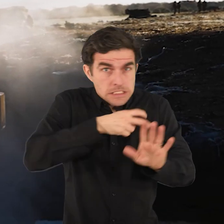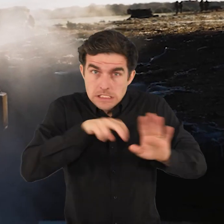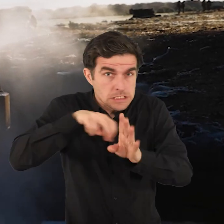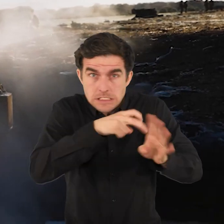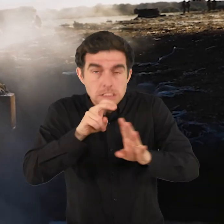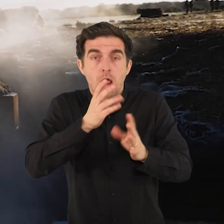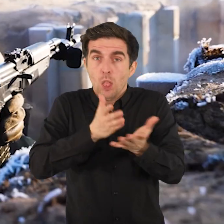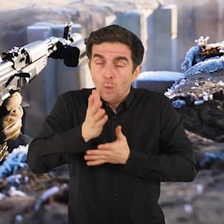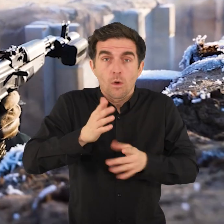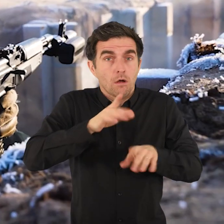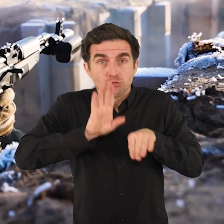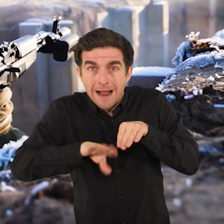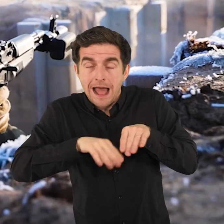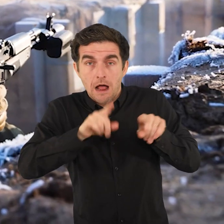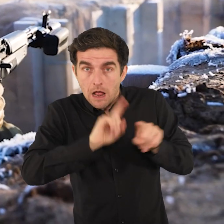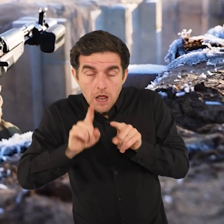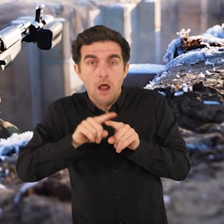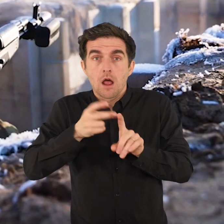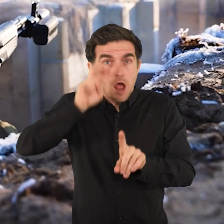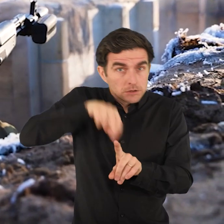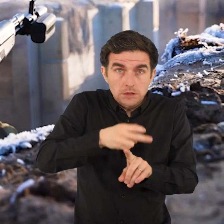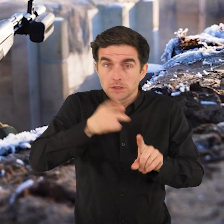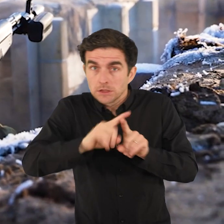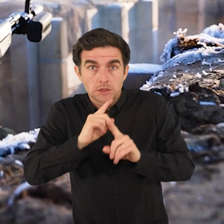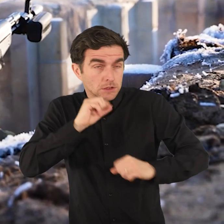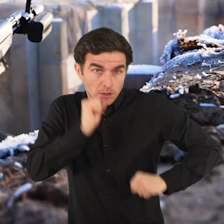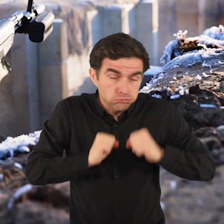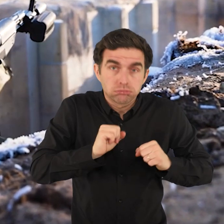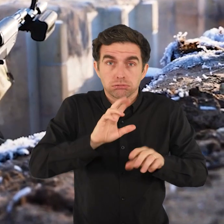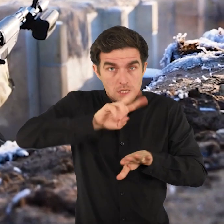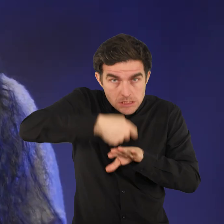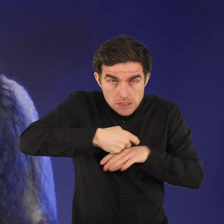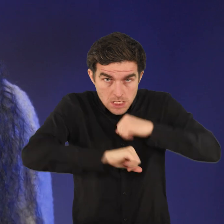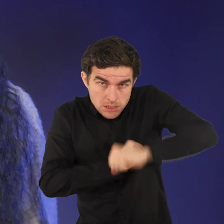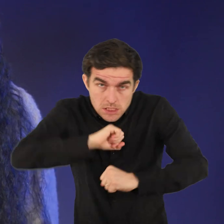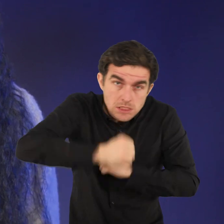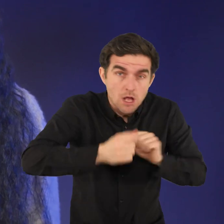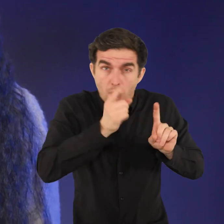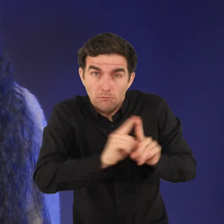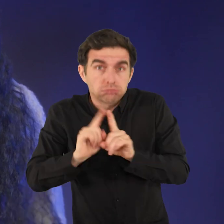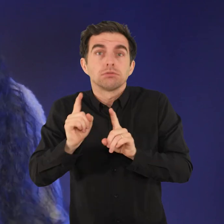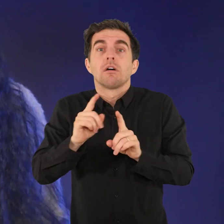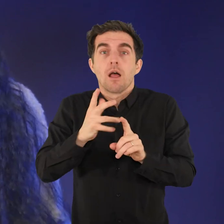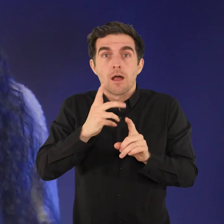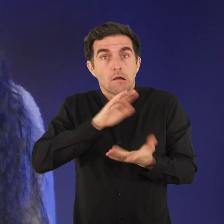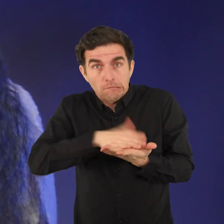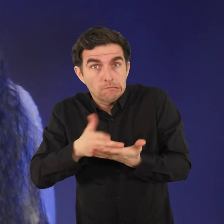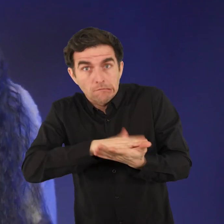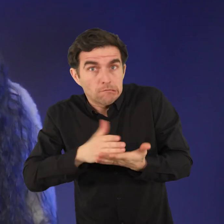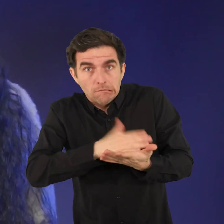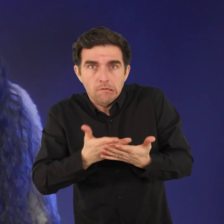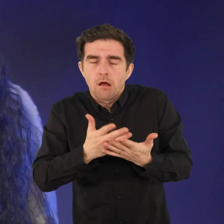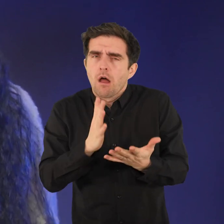trenches with them at night, climbing through the woodblock, sitting in ambush with them, having ration with them, which